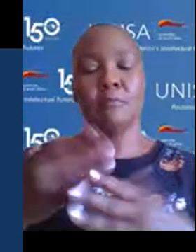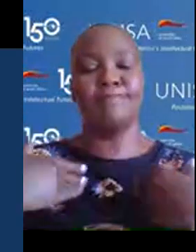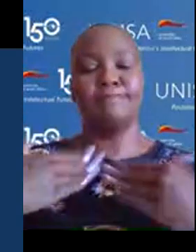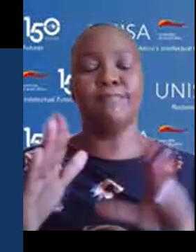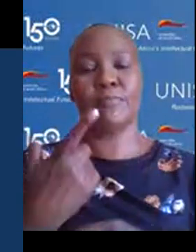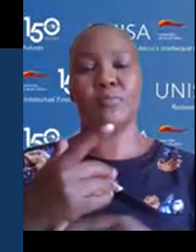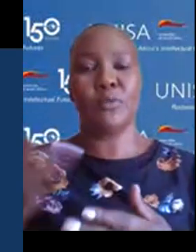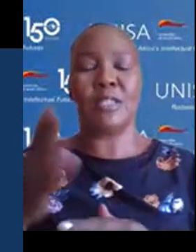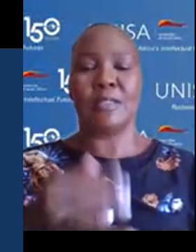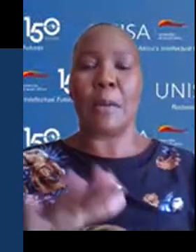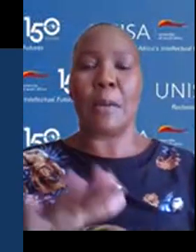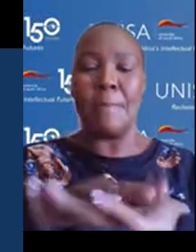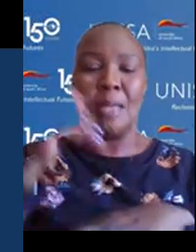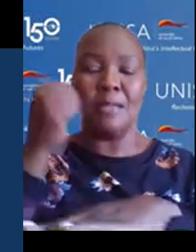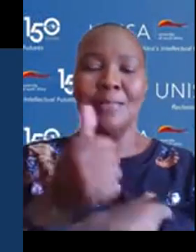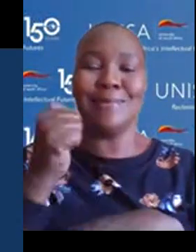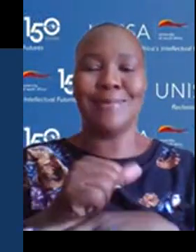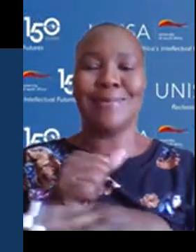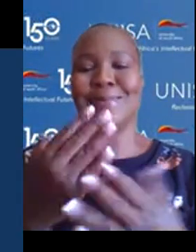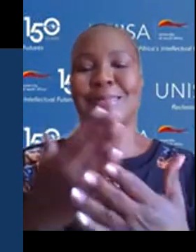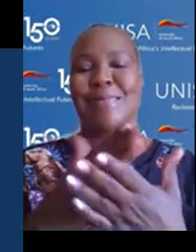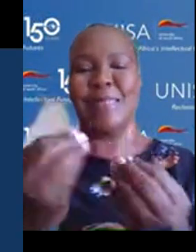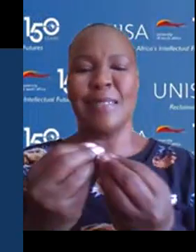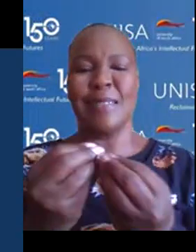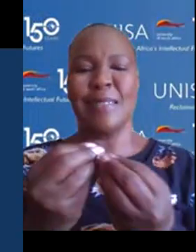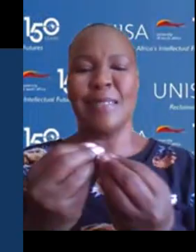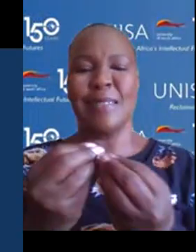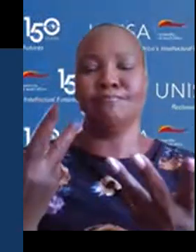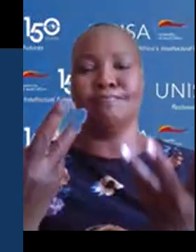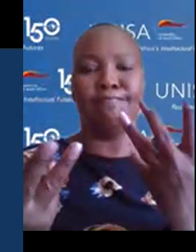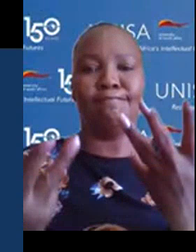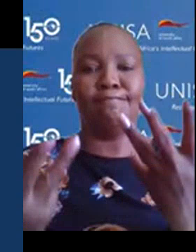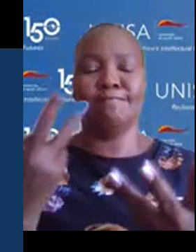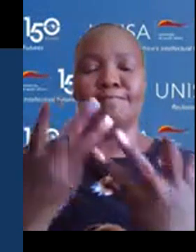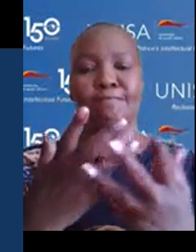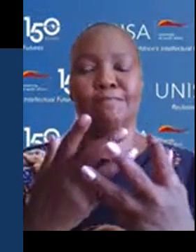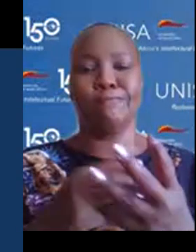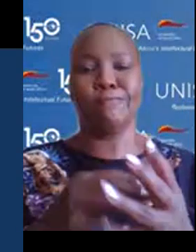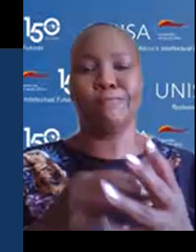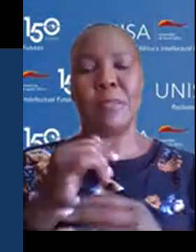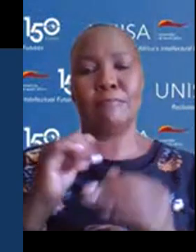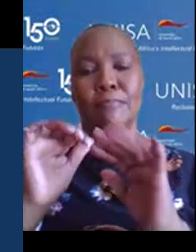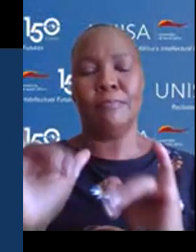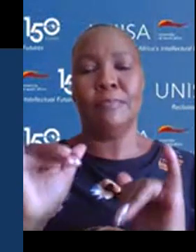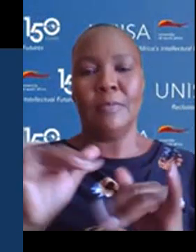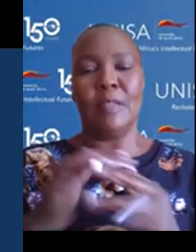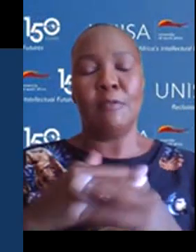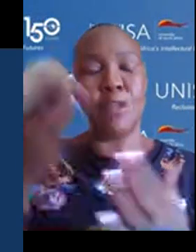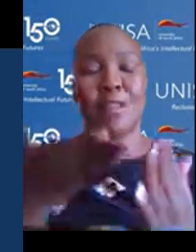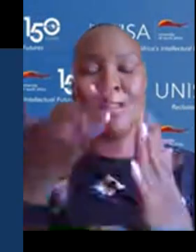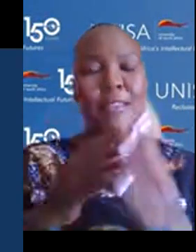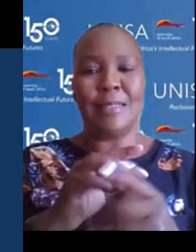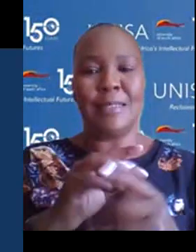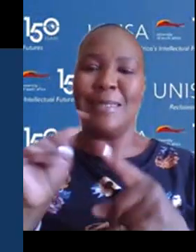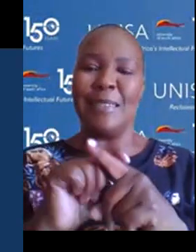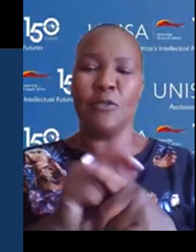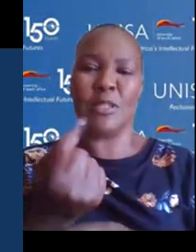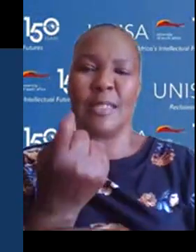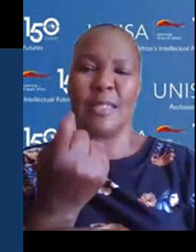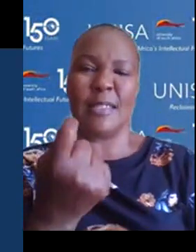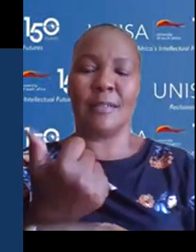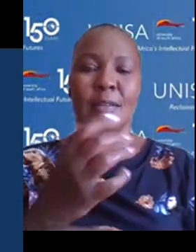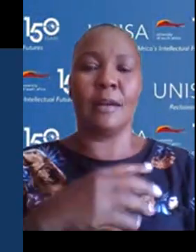some very basic elemental things. So just bear with us if you do know this, or maybe test yourself out a little bit to make